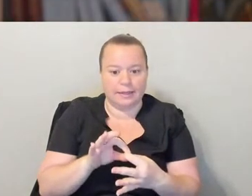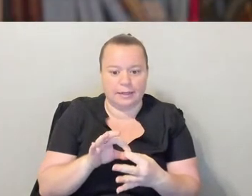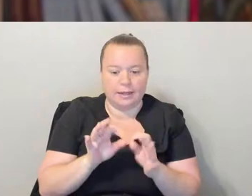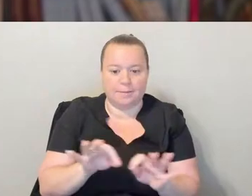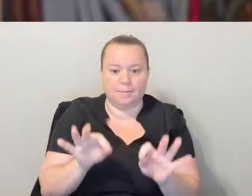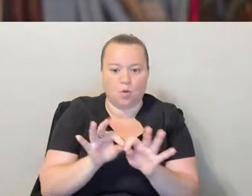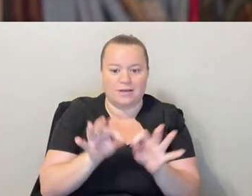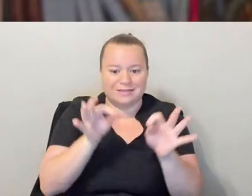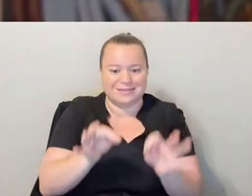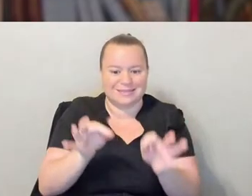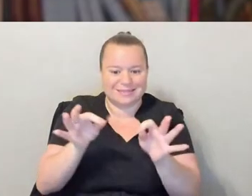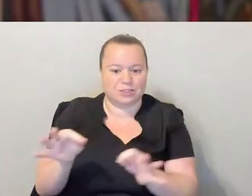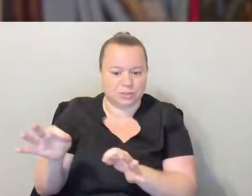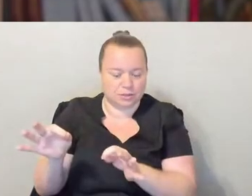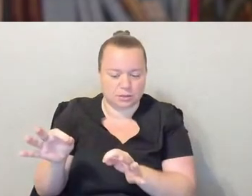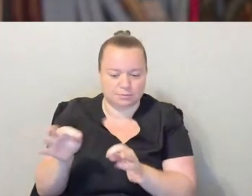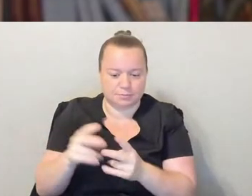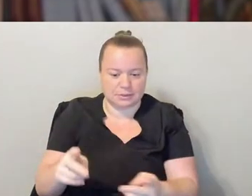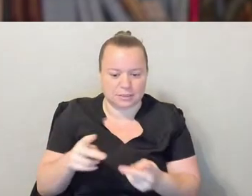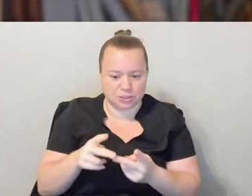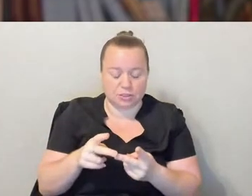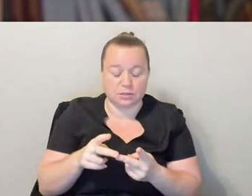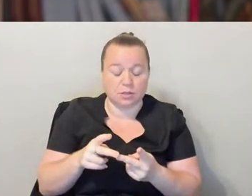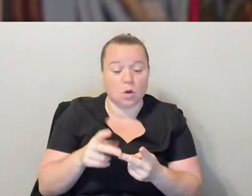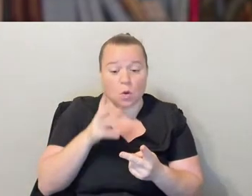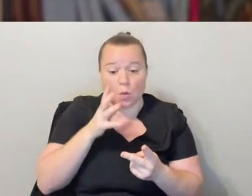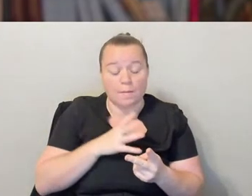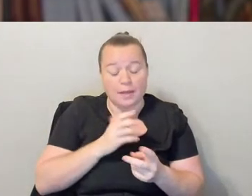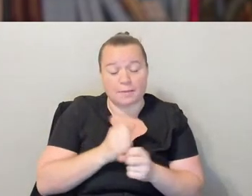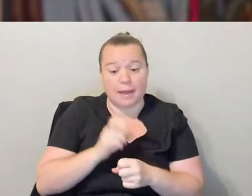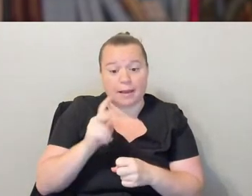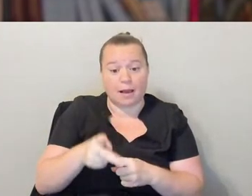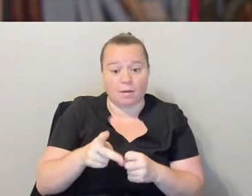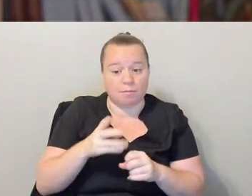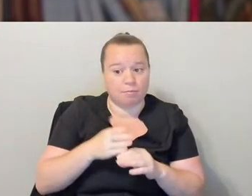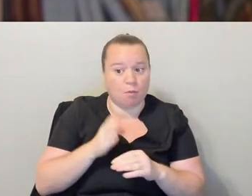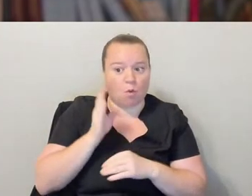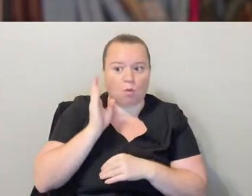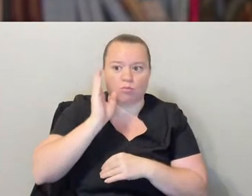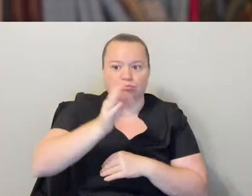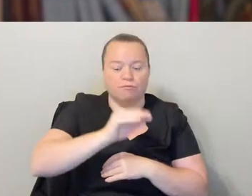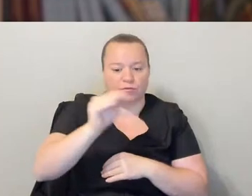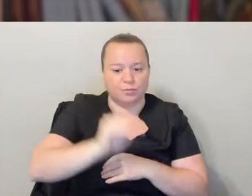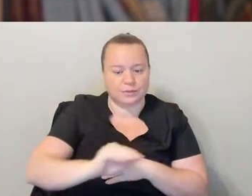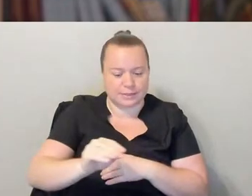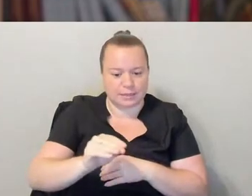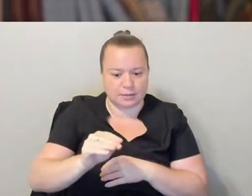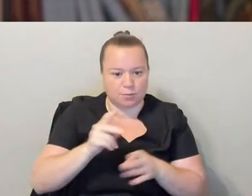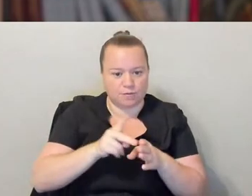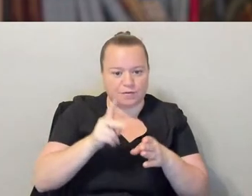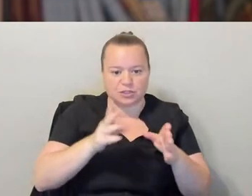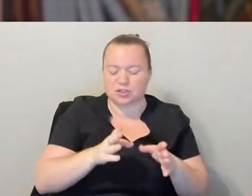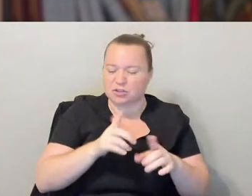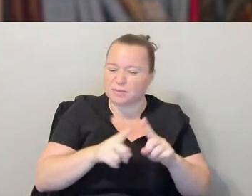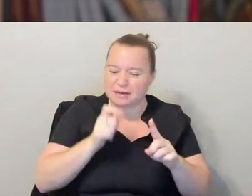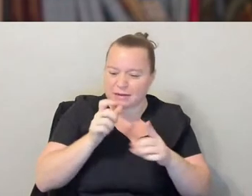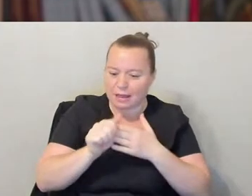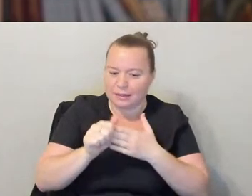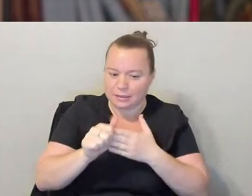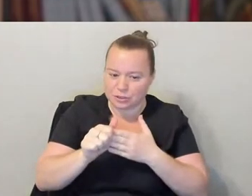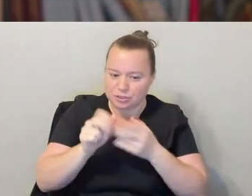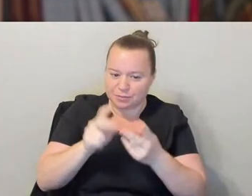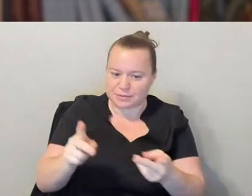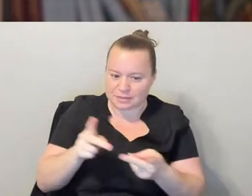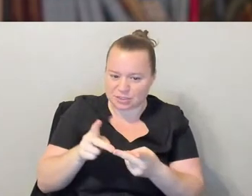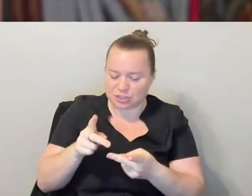around 70% of health professionals, this majority does not carry over into leadership positions in the healthcare